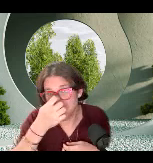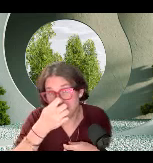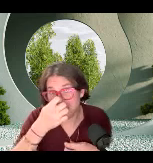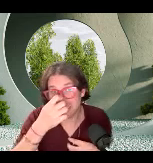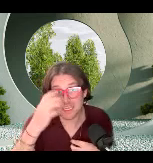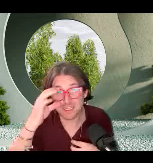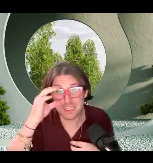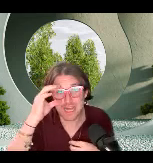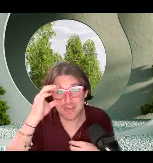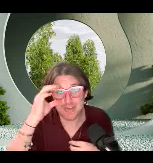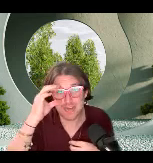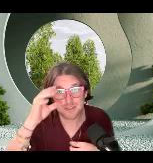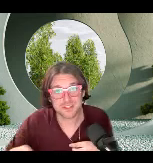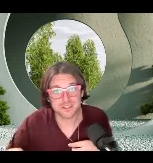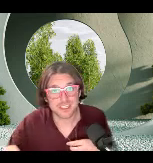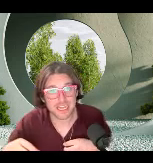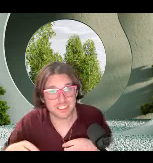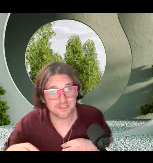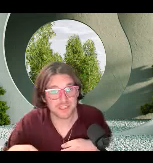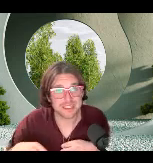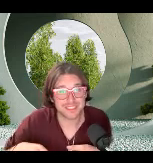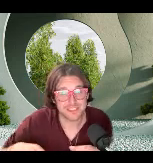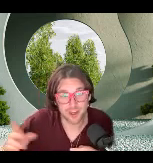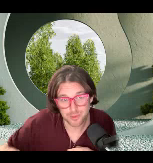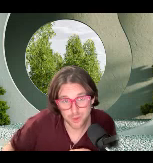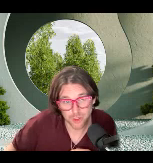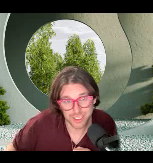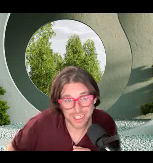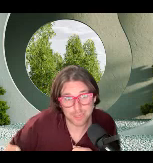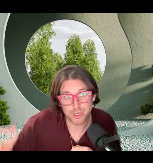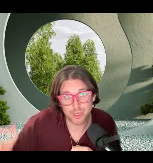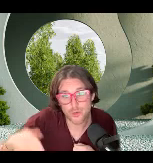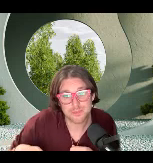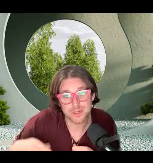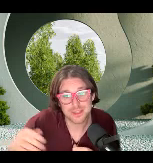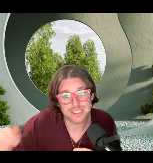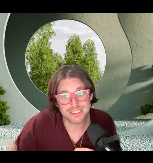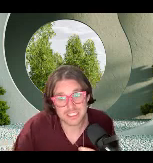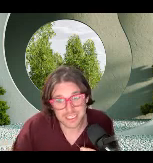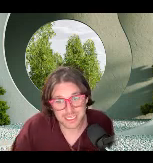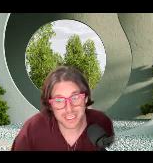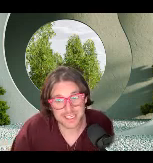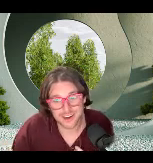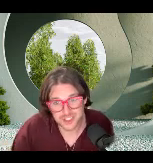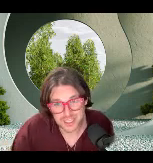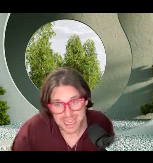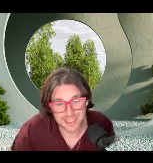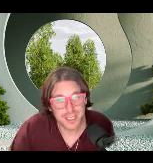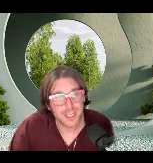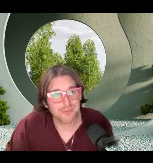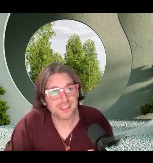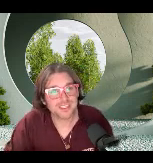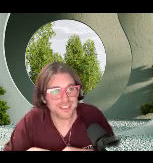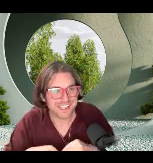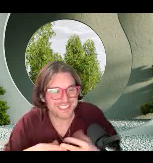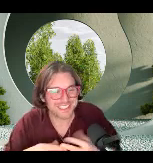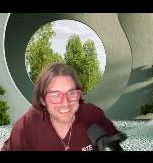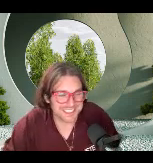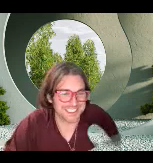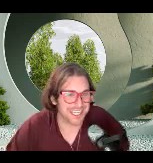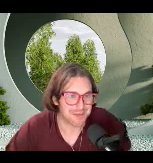Now, we are not going to take a lot of time to do this collectively, but this is in our recording, and we are going to put this link in our chat. But